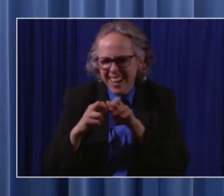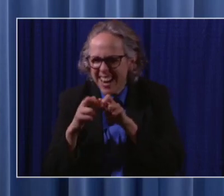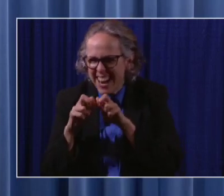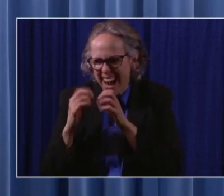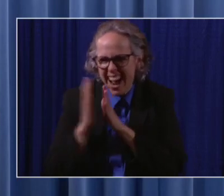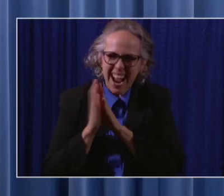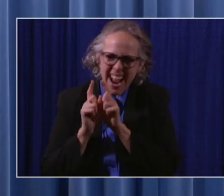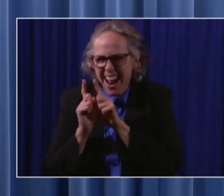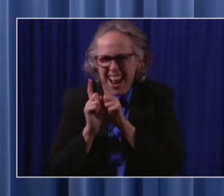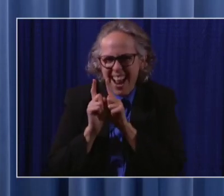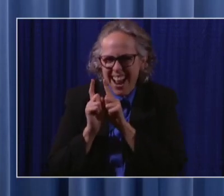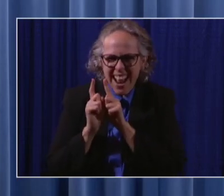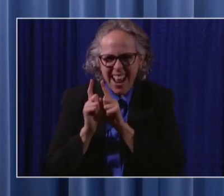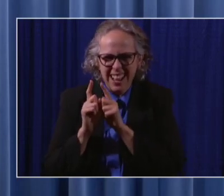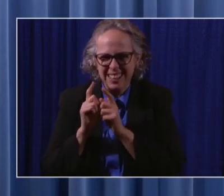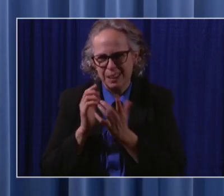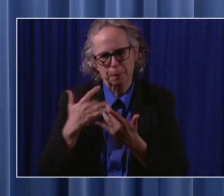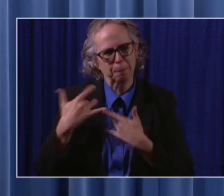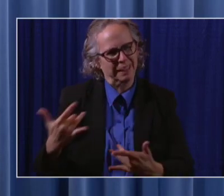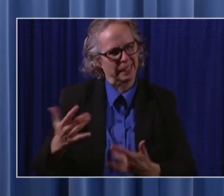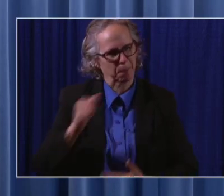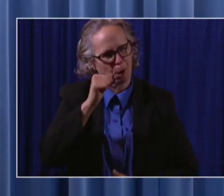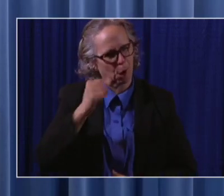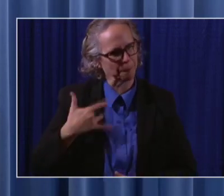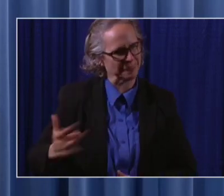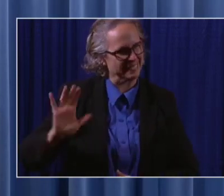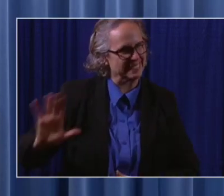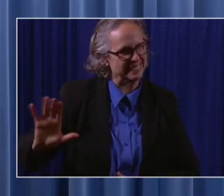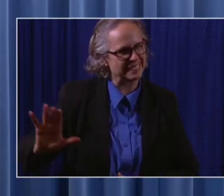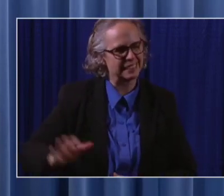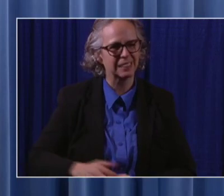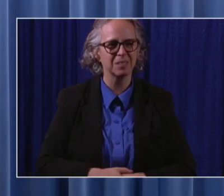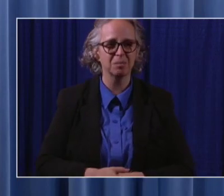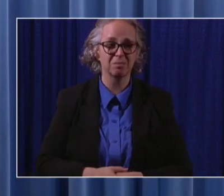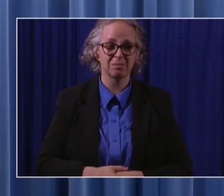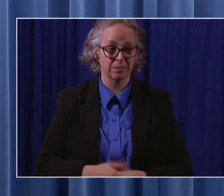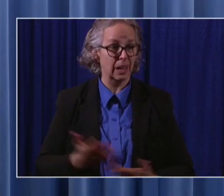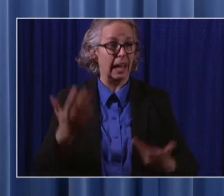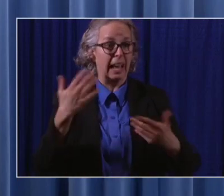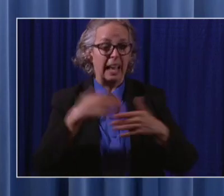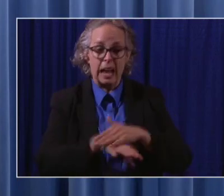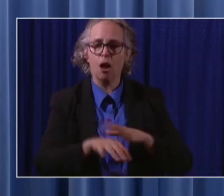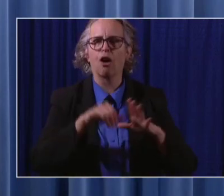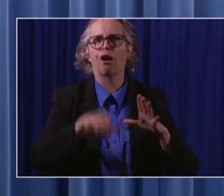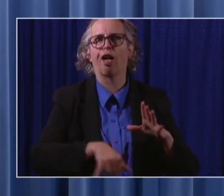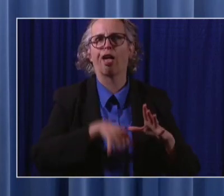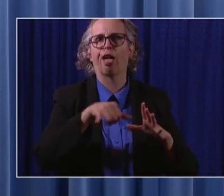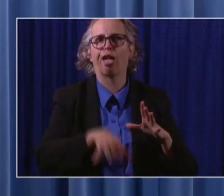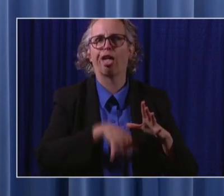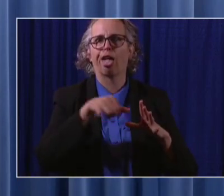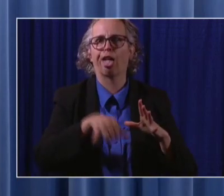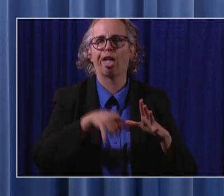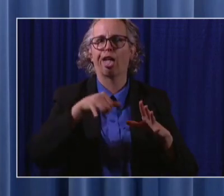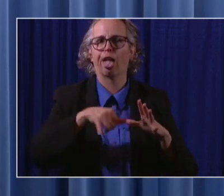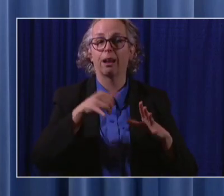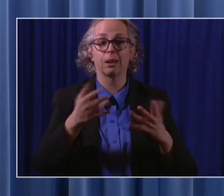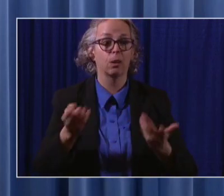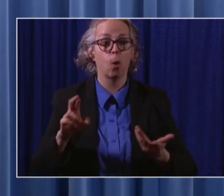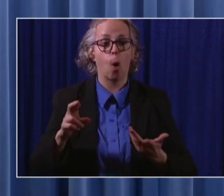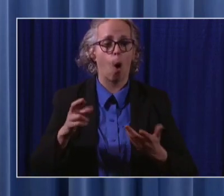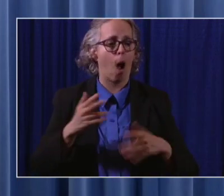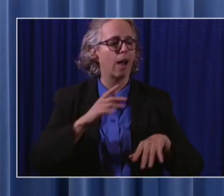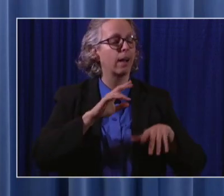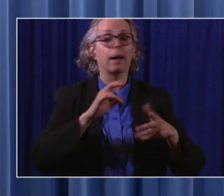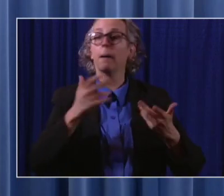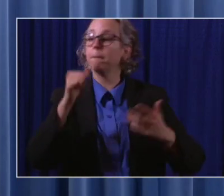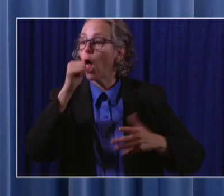indoors. Patrons either stay at one location, sometimes for a long time, or they go from bar to bar. Either